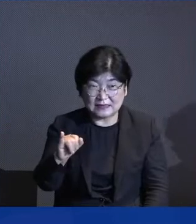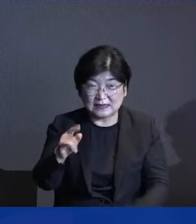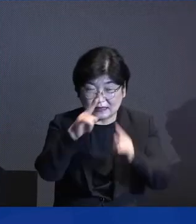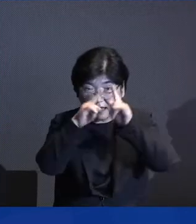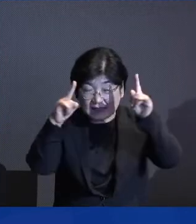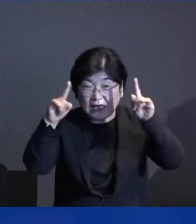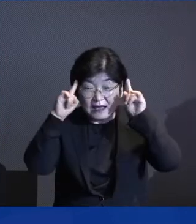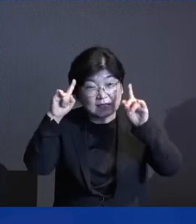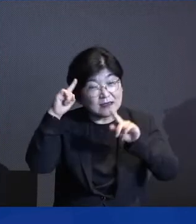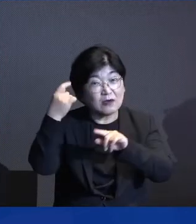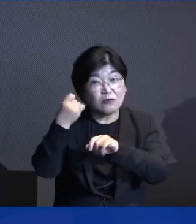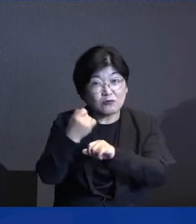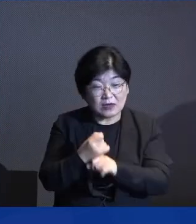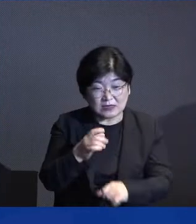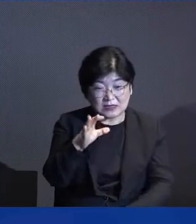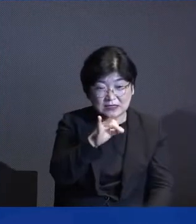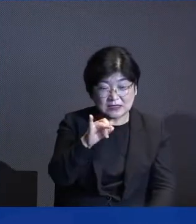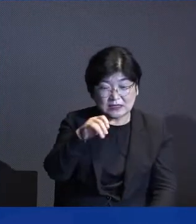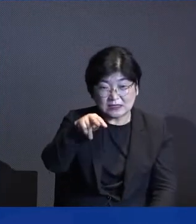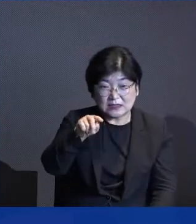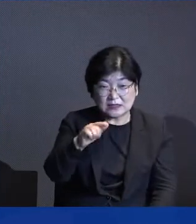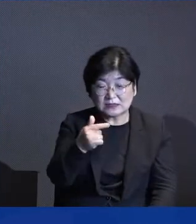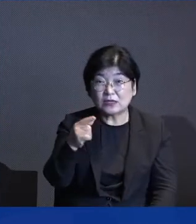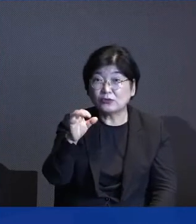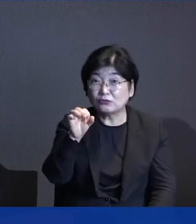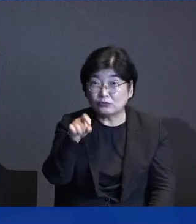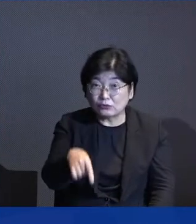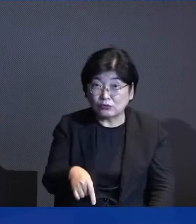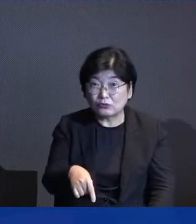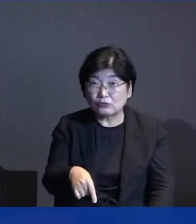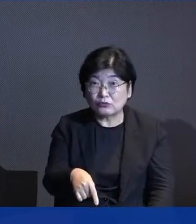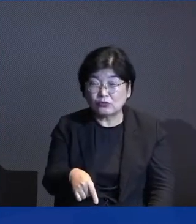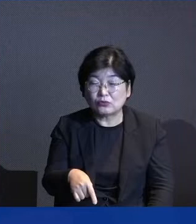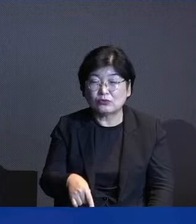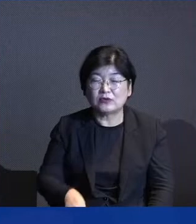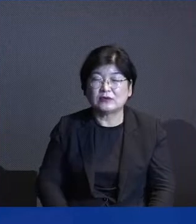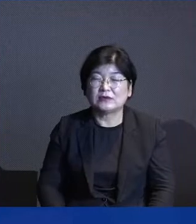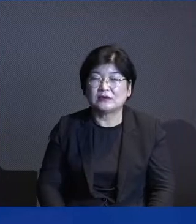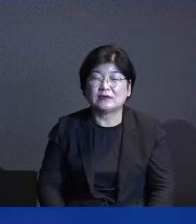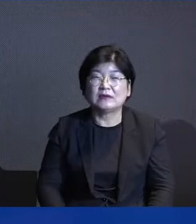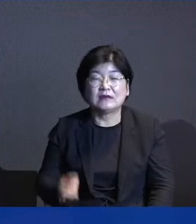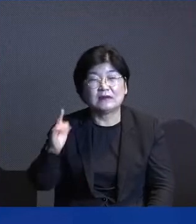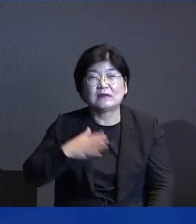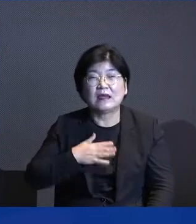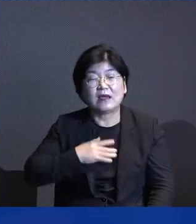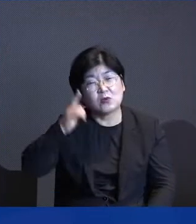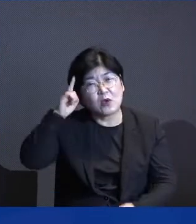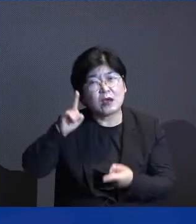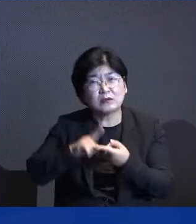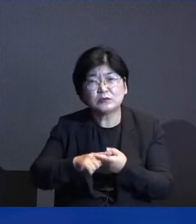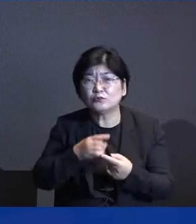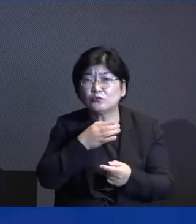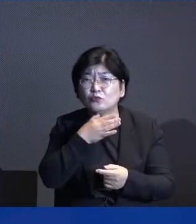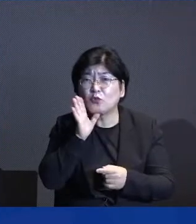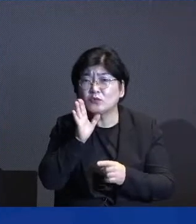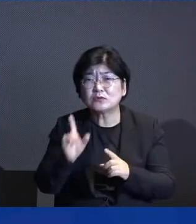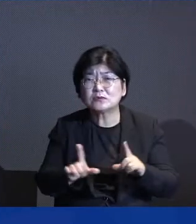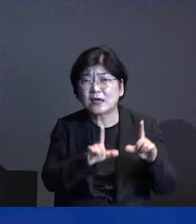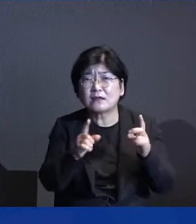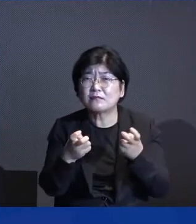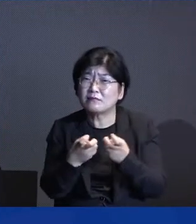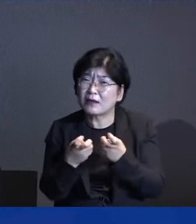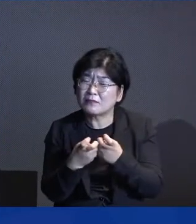I'm keen to understand how older adults develop their way of living and in what ways they pursue a good later